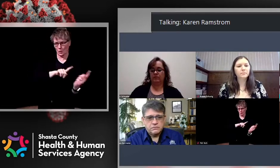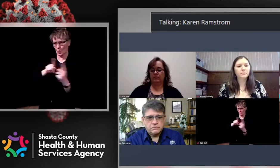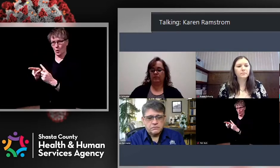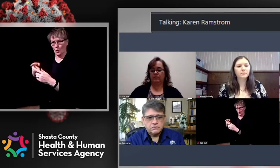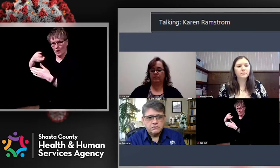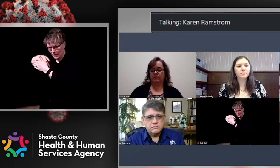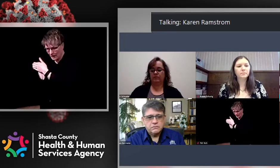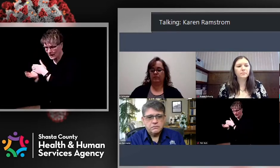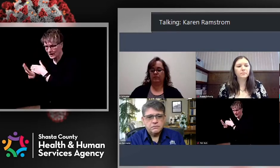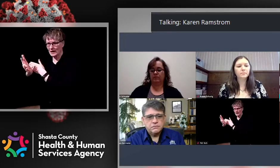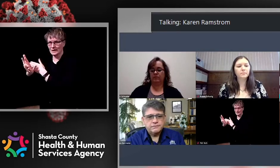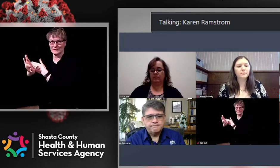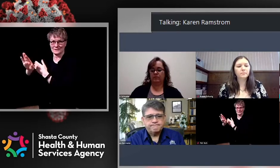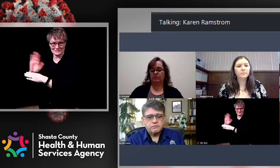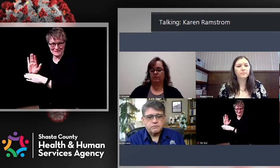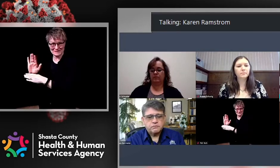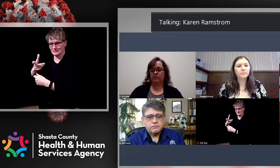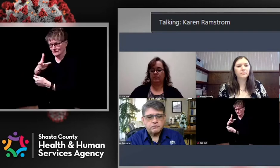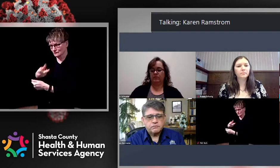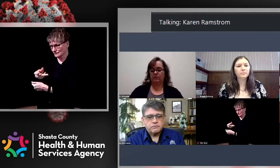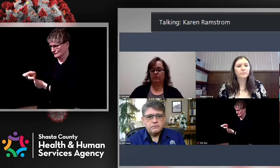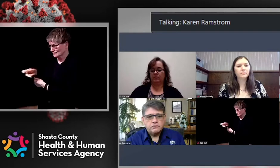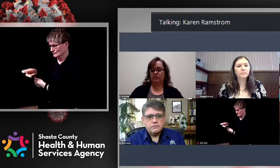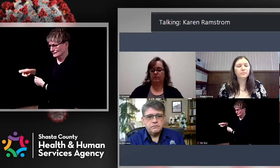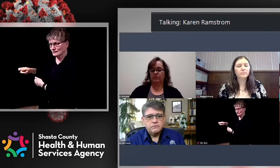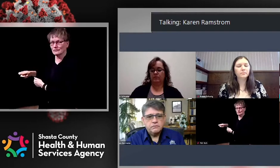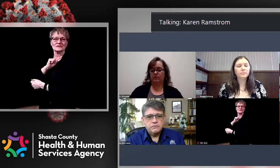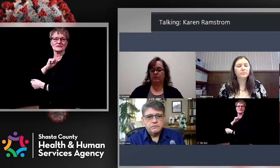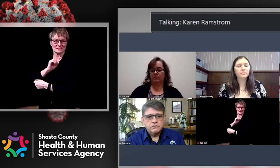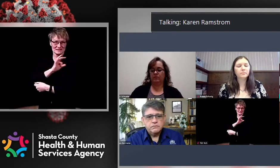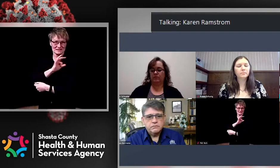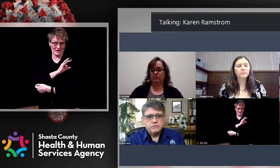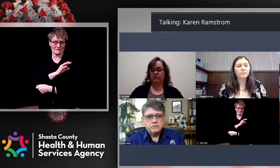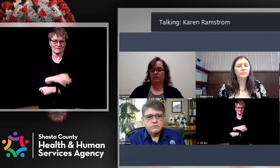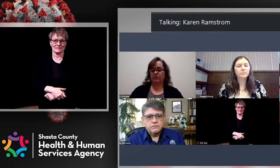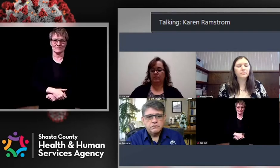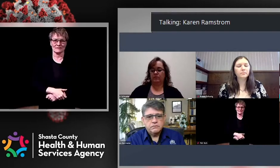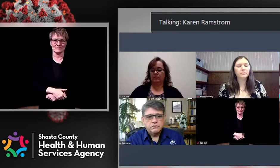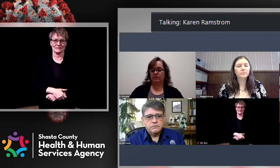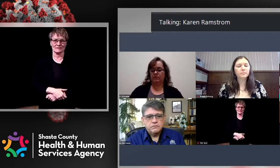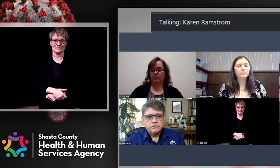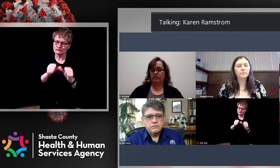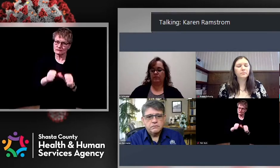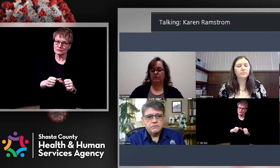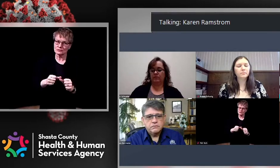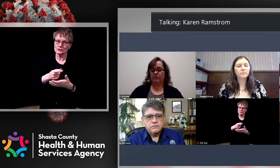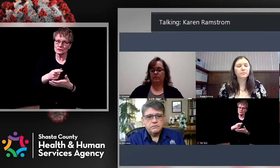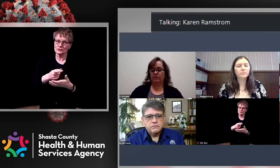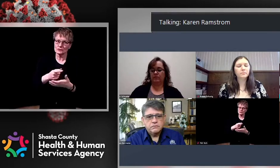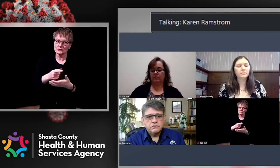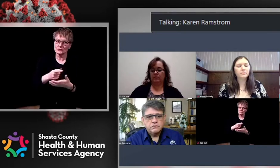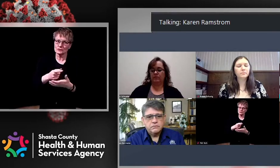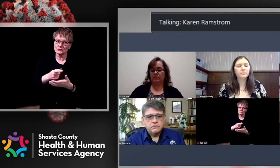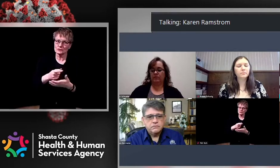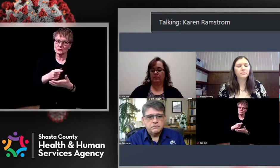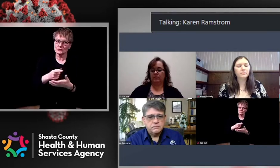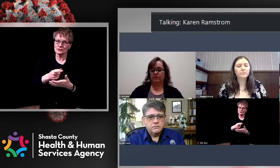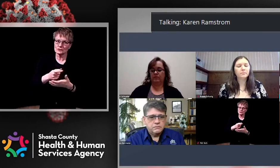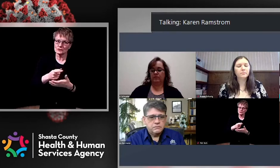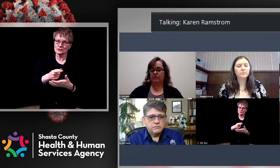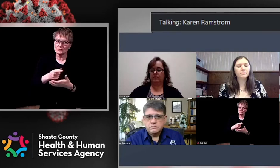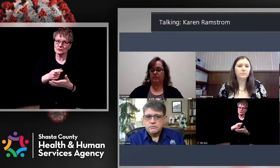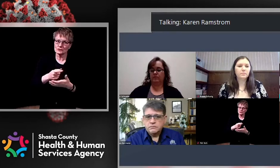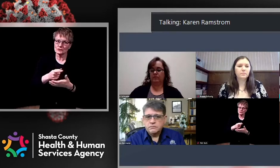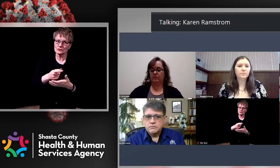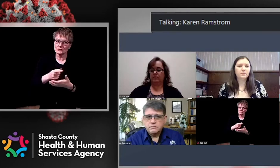we're scheduled to begin in some of our facilities next week, and that will continue to roll out over the following weeks. We're currently